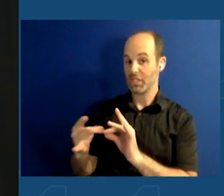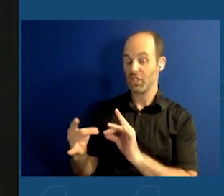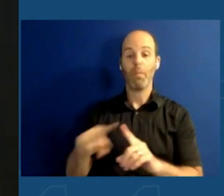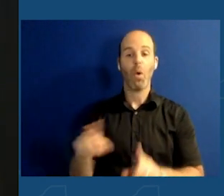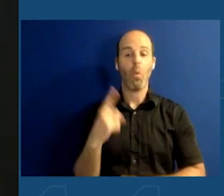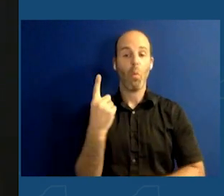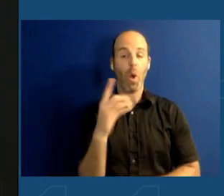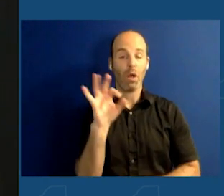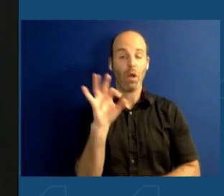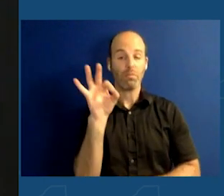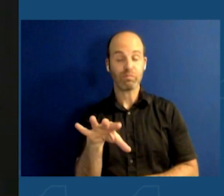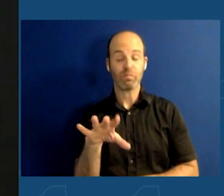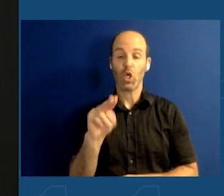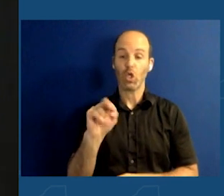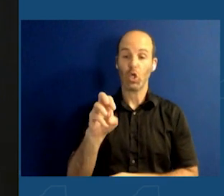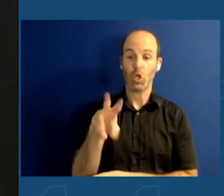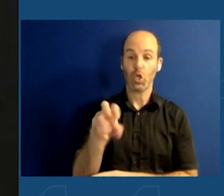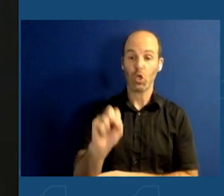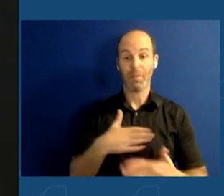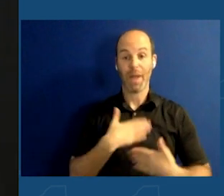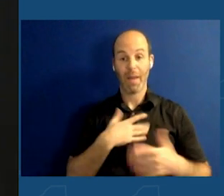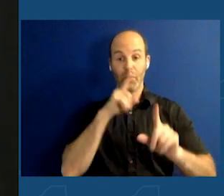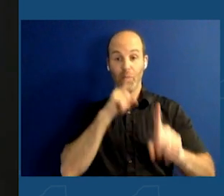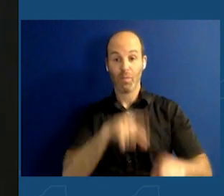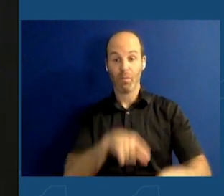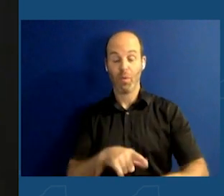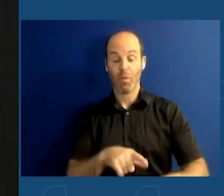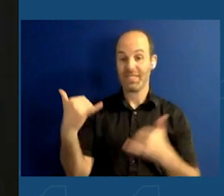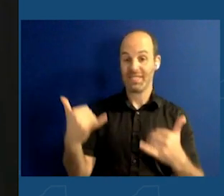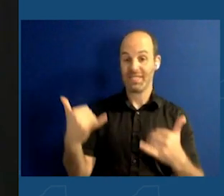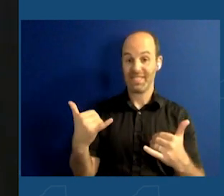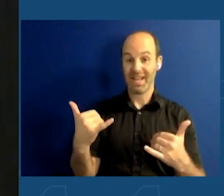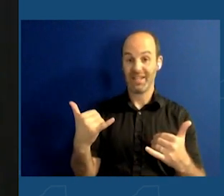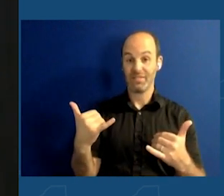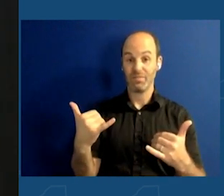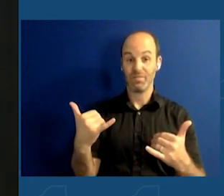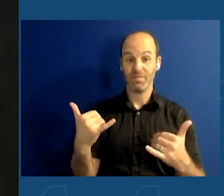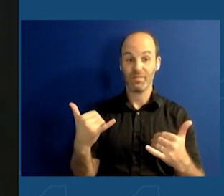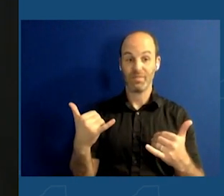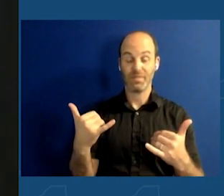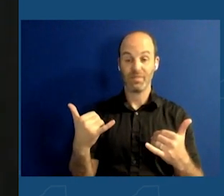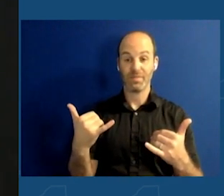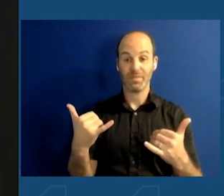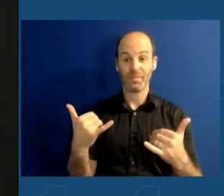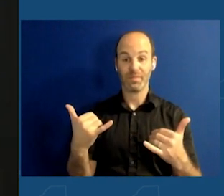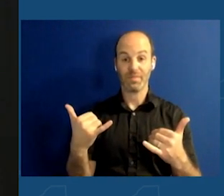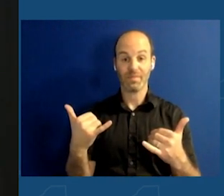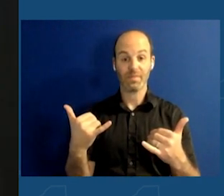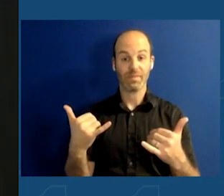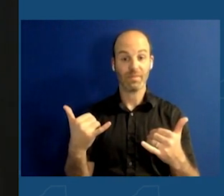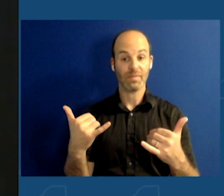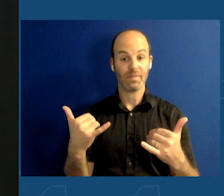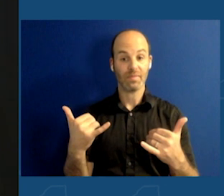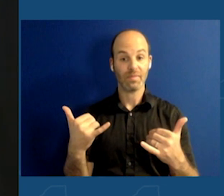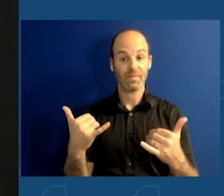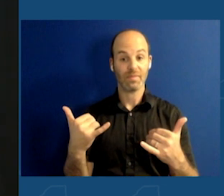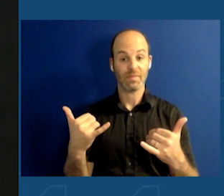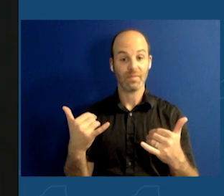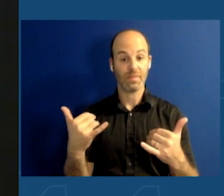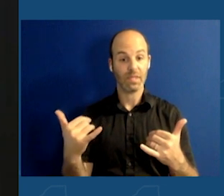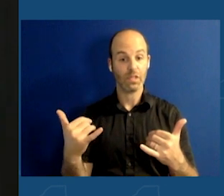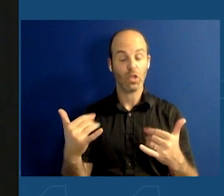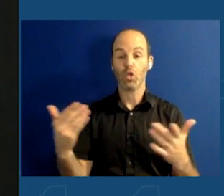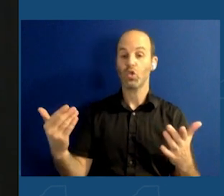news that I'm glad to report is today is the day that the federal government's new frame